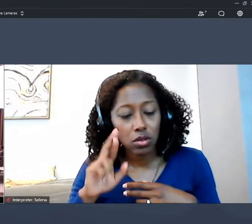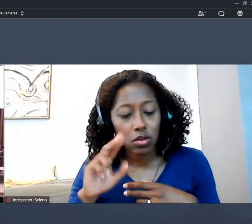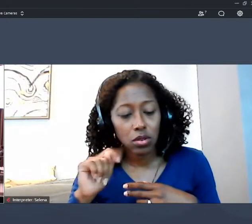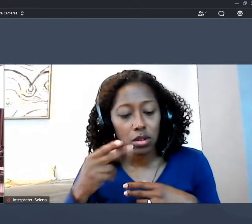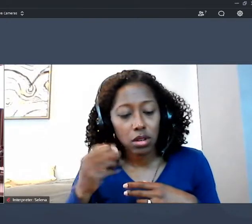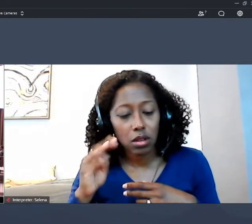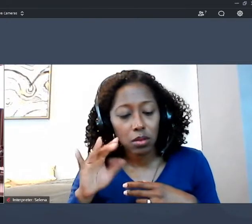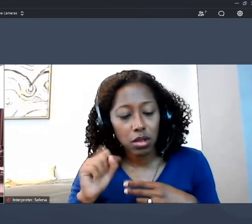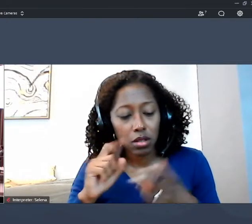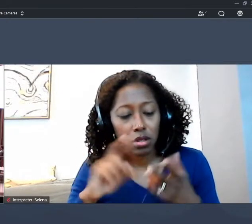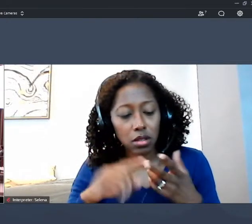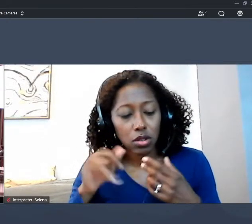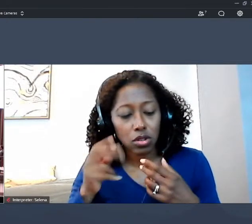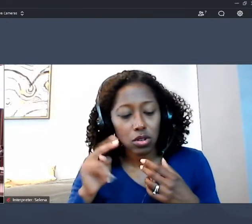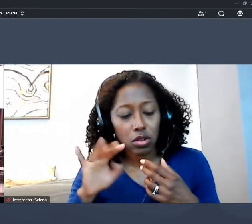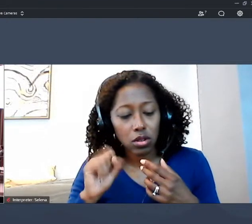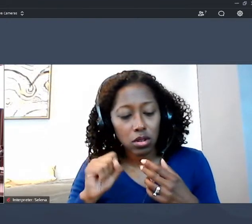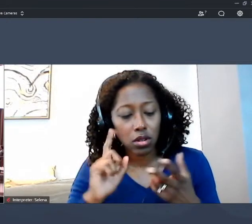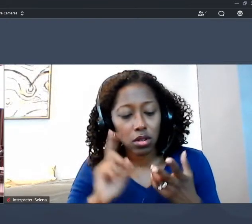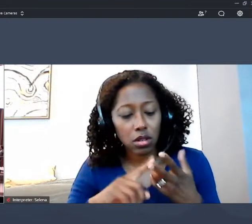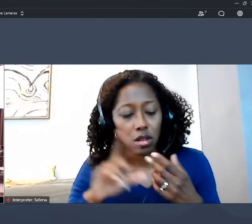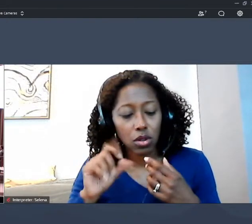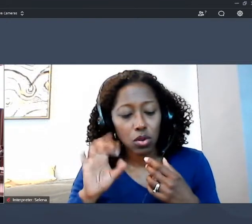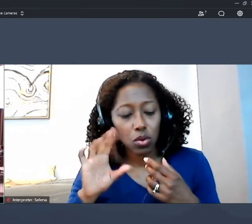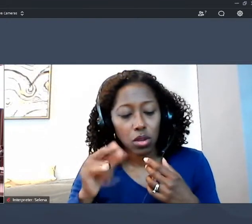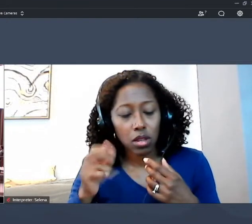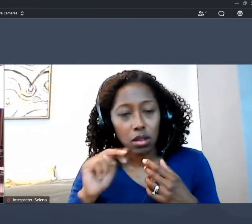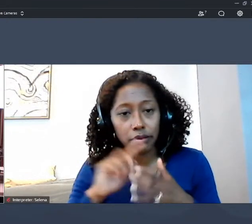Councilman Jones, and Councilwoman Logan.